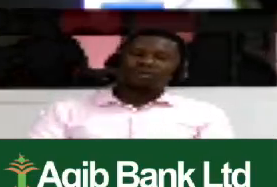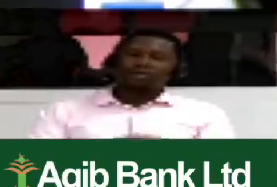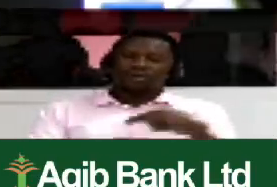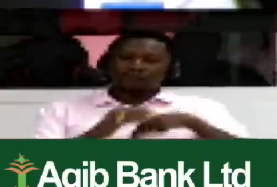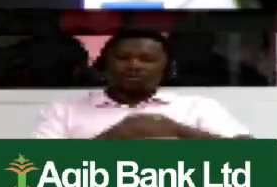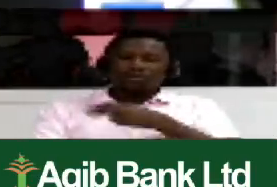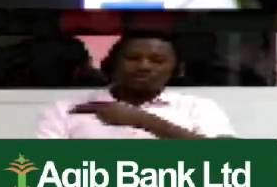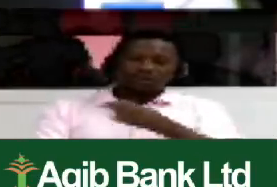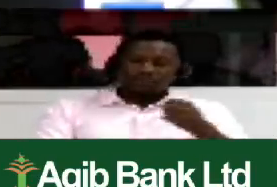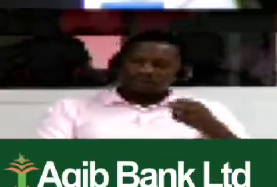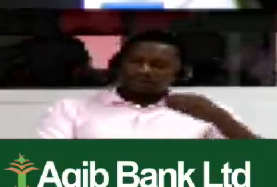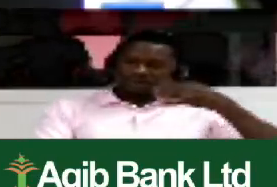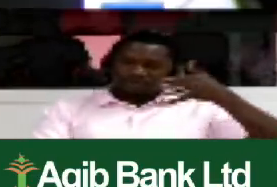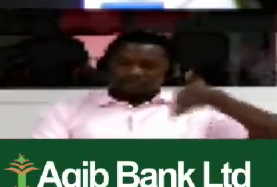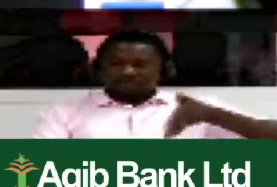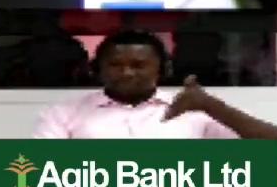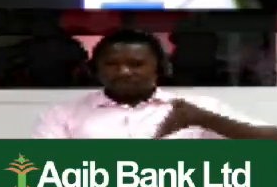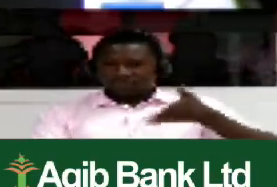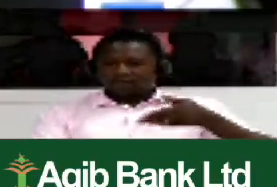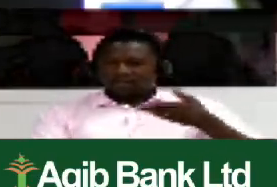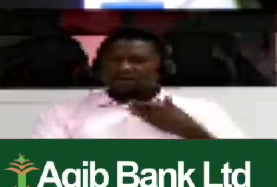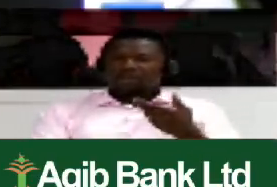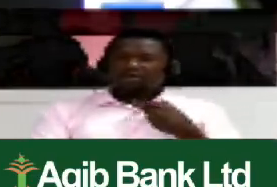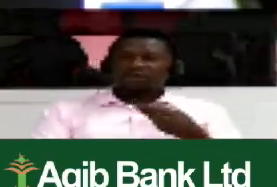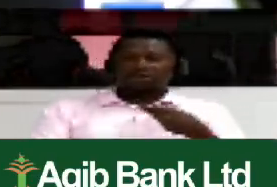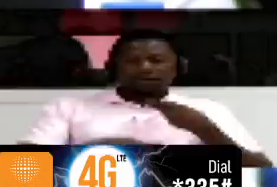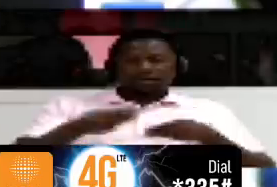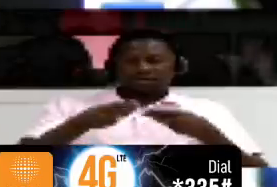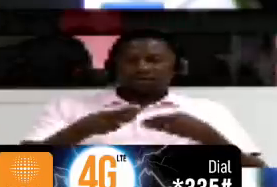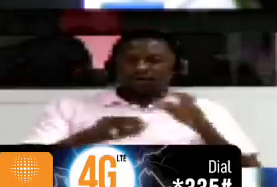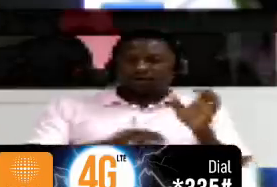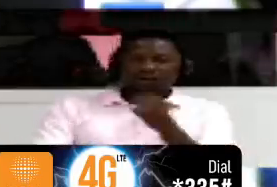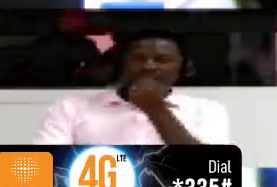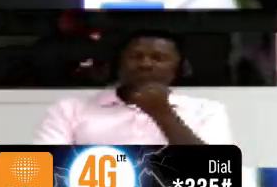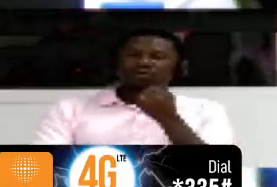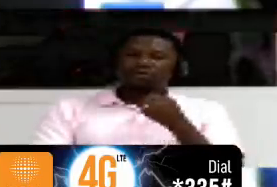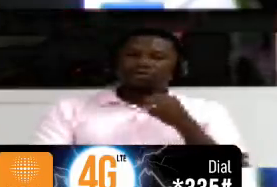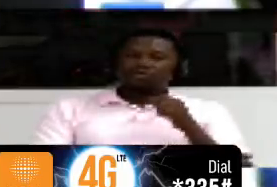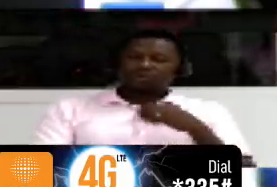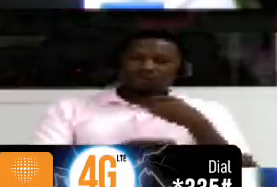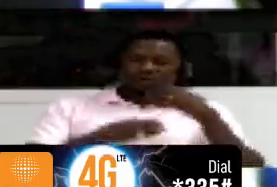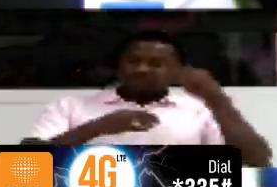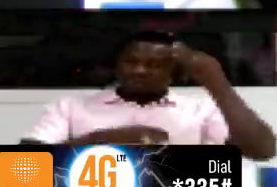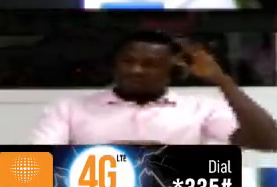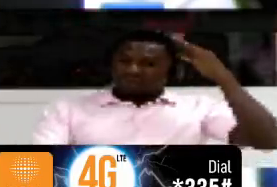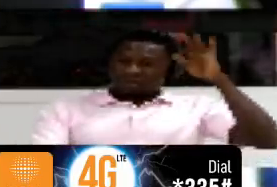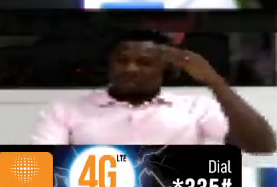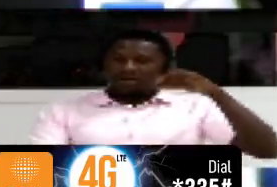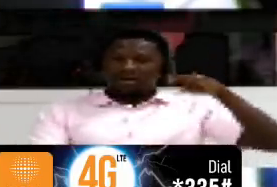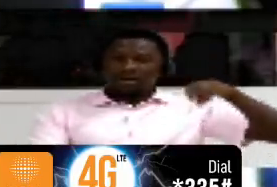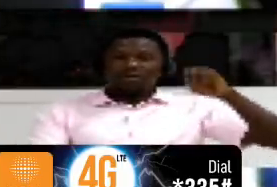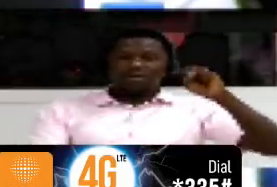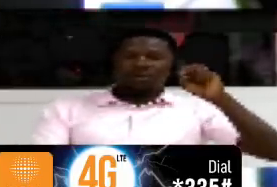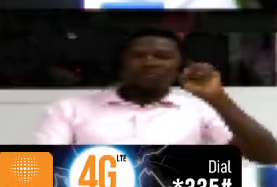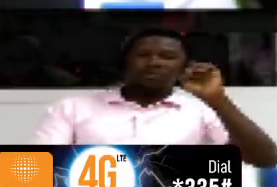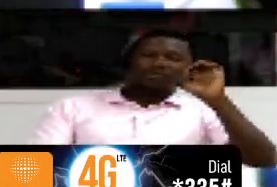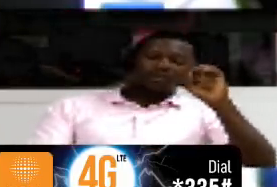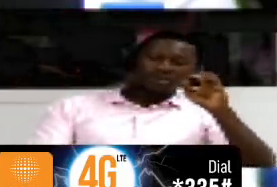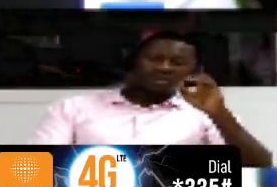2015, I had a master's, a scholarship to pursue my MSc program in statistics with the University of